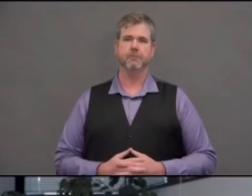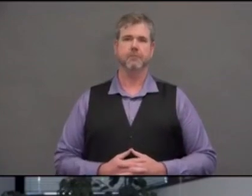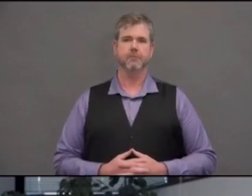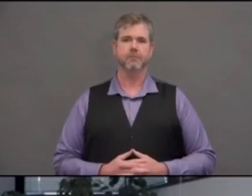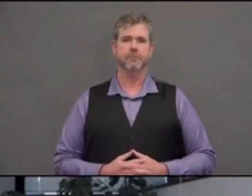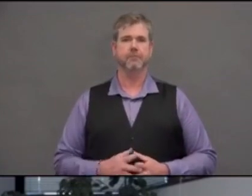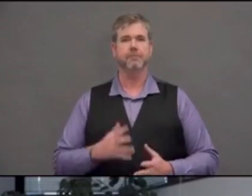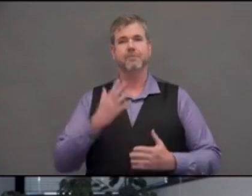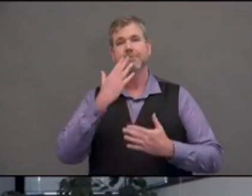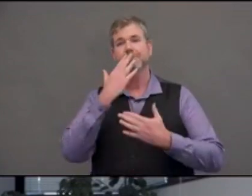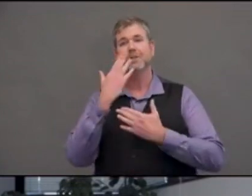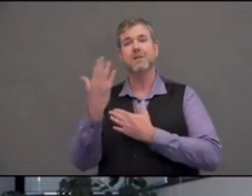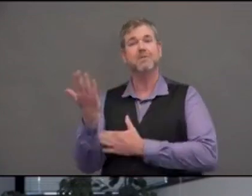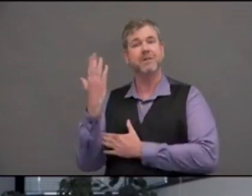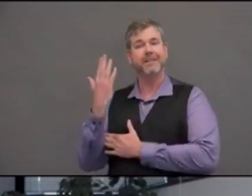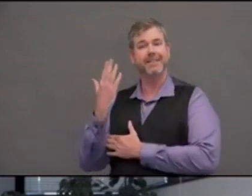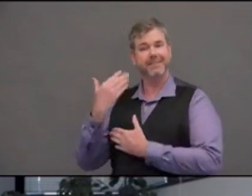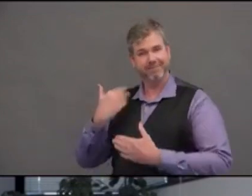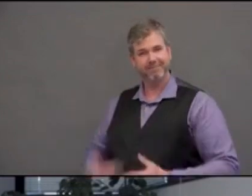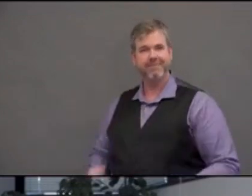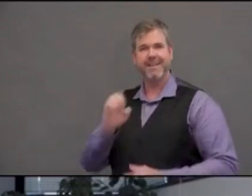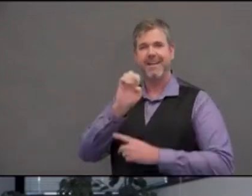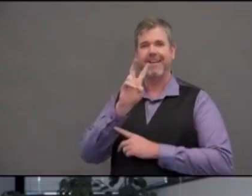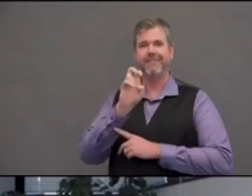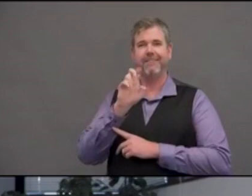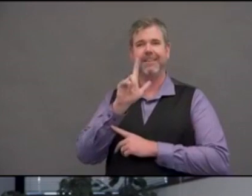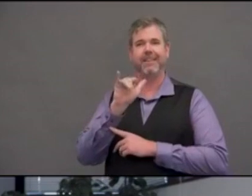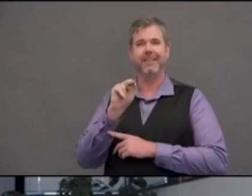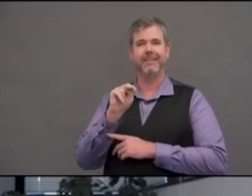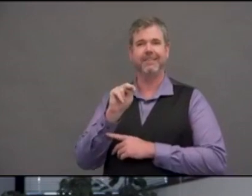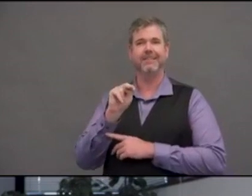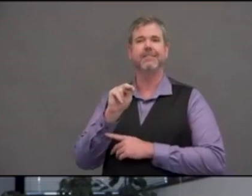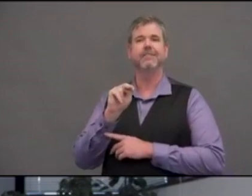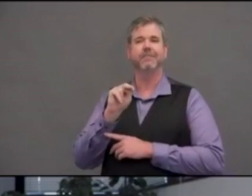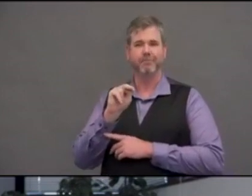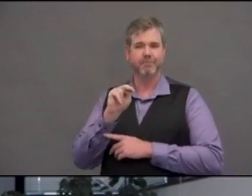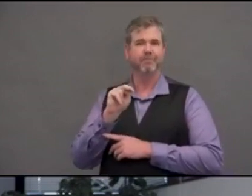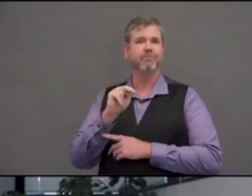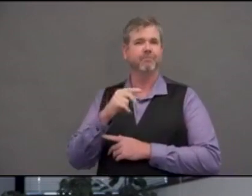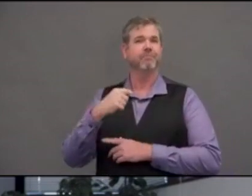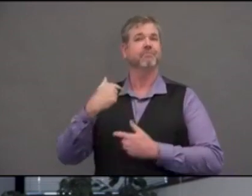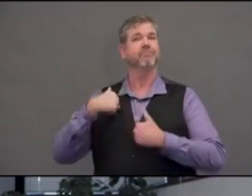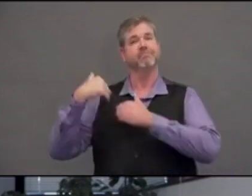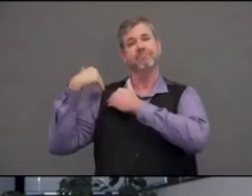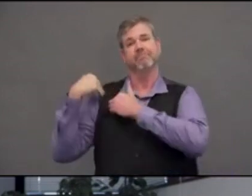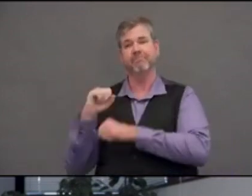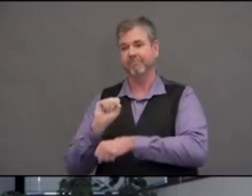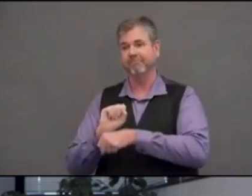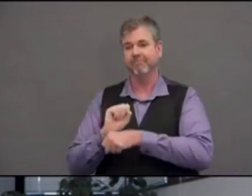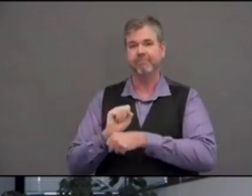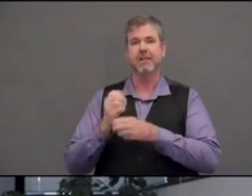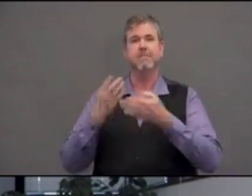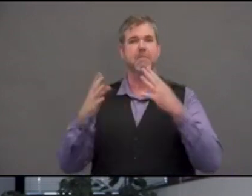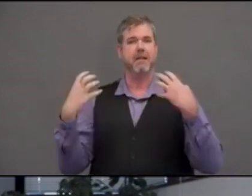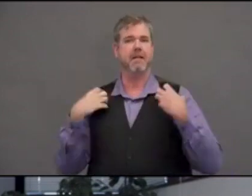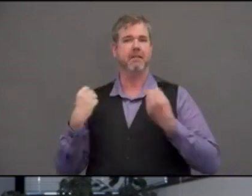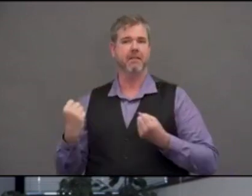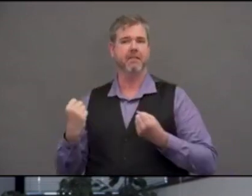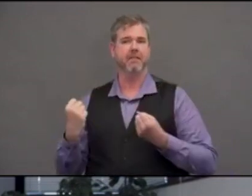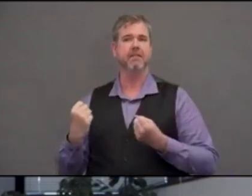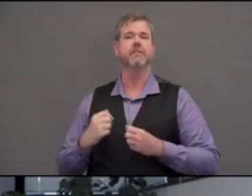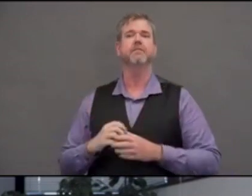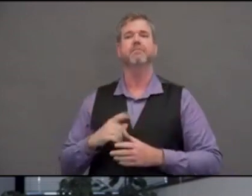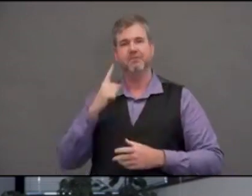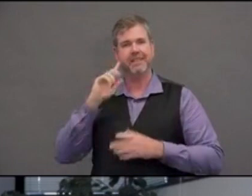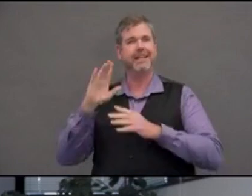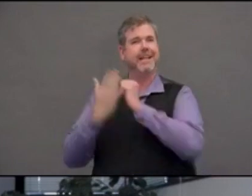Good morning. I'm Evelyn Ho, Lead Public Information Officer for the County of Santa Clara Emergency Operations Center and with the Office of the Director in the